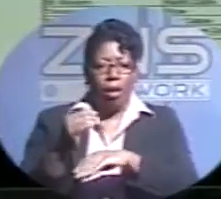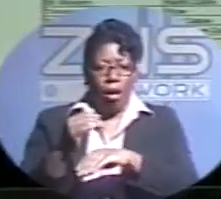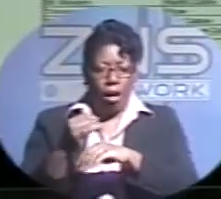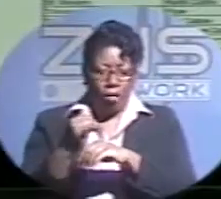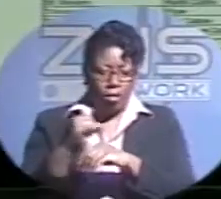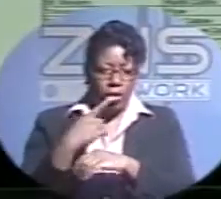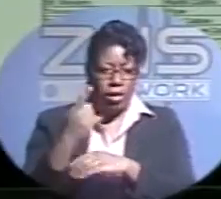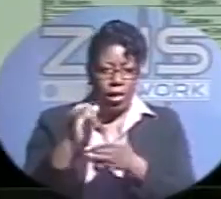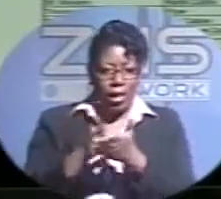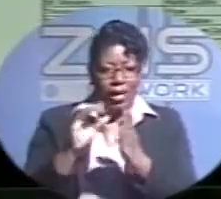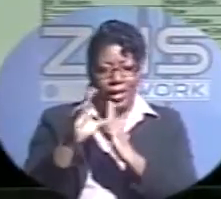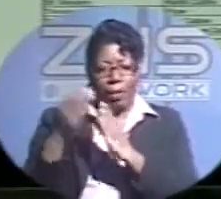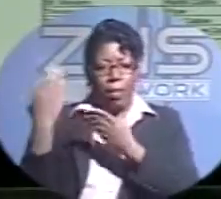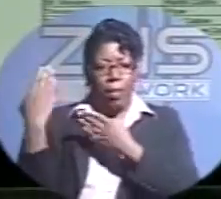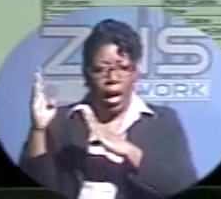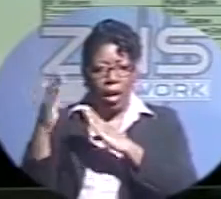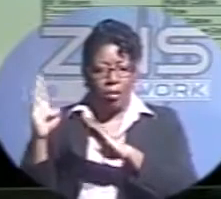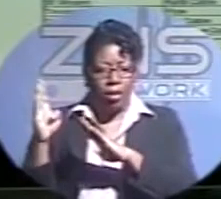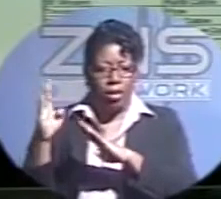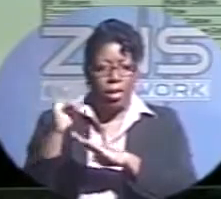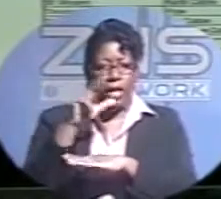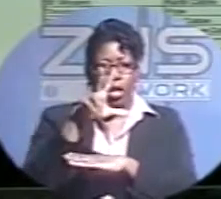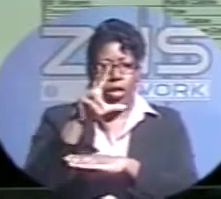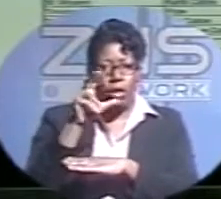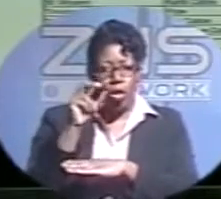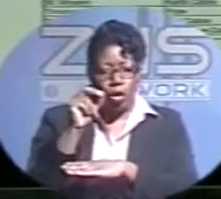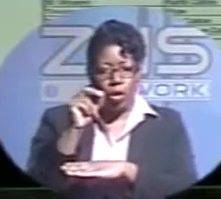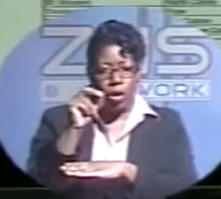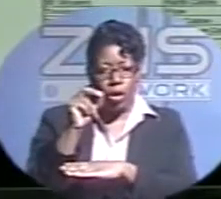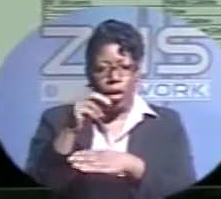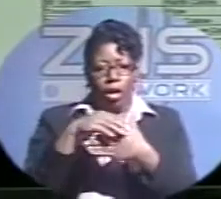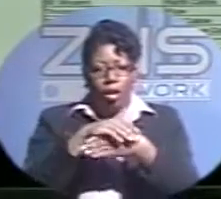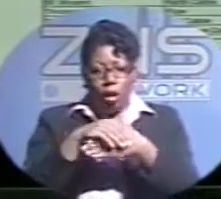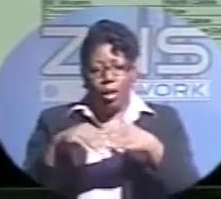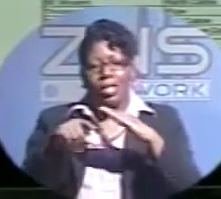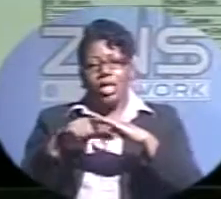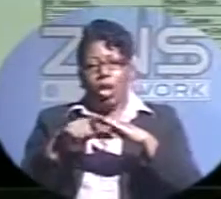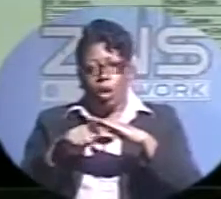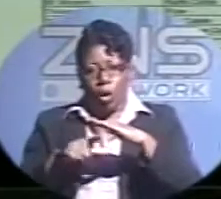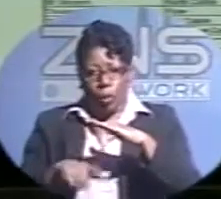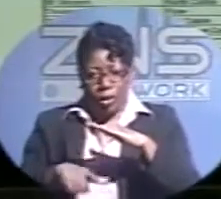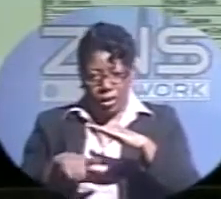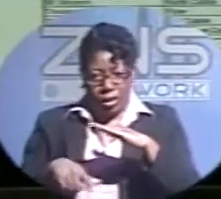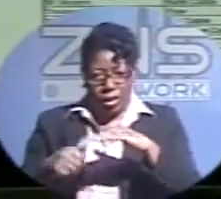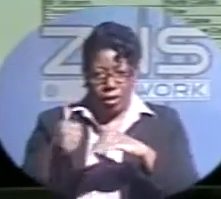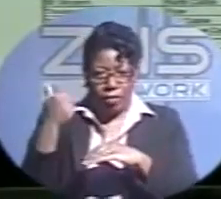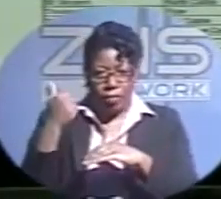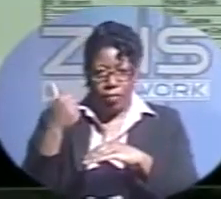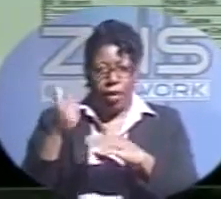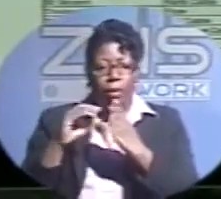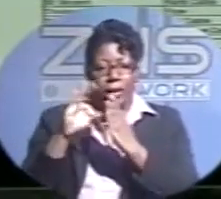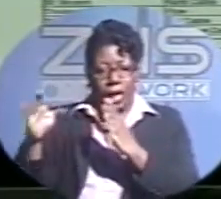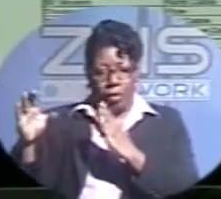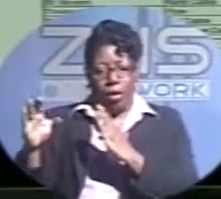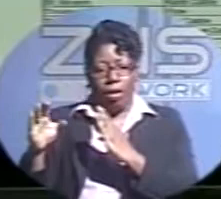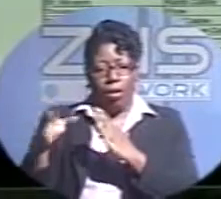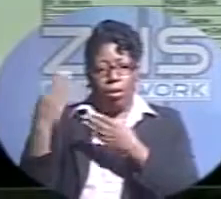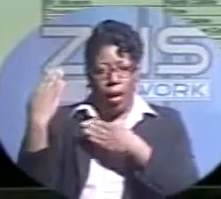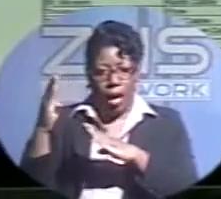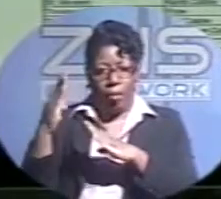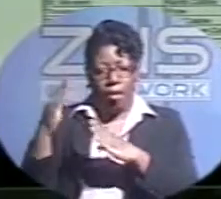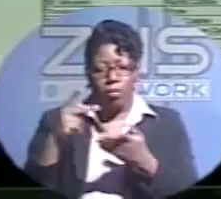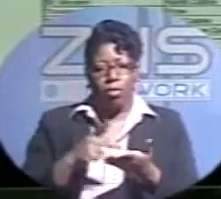service, Cable Bahamas' current $30 rate is one of the lowest. However, Cable Bahamas provides the